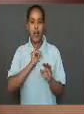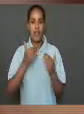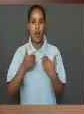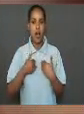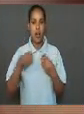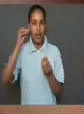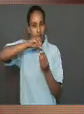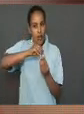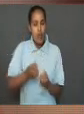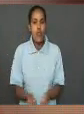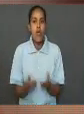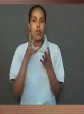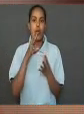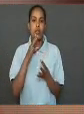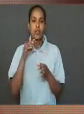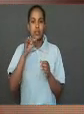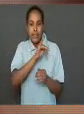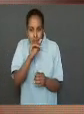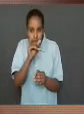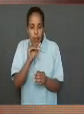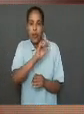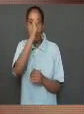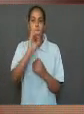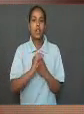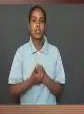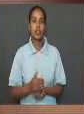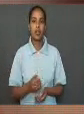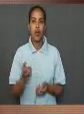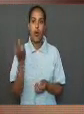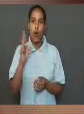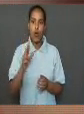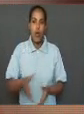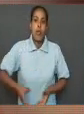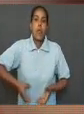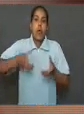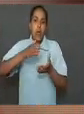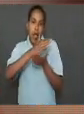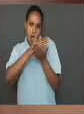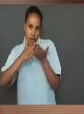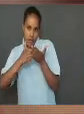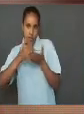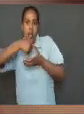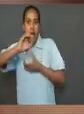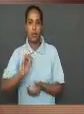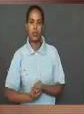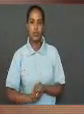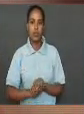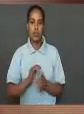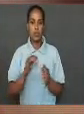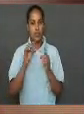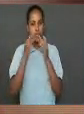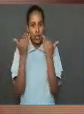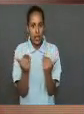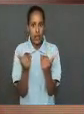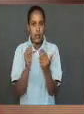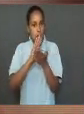add more water of the same temperature or pour half of it out. It will still